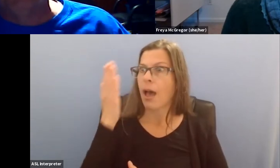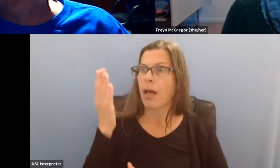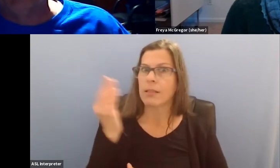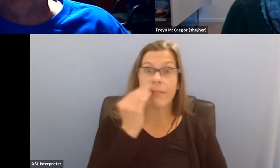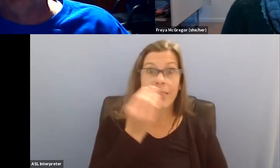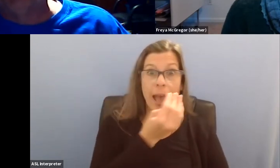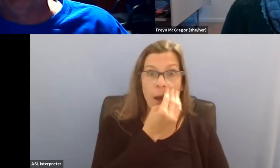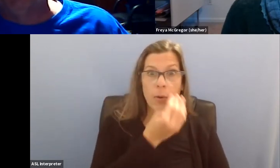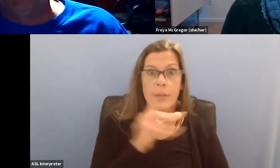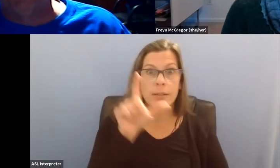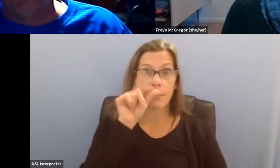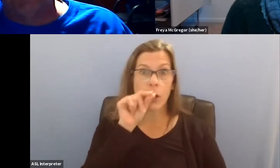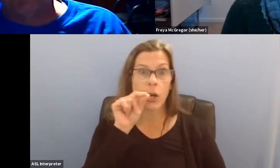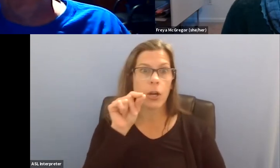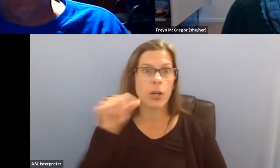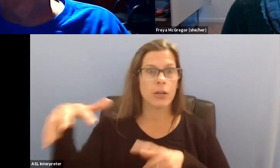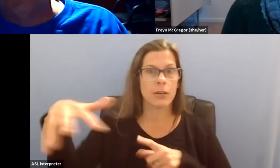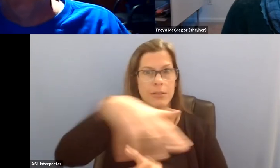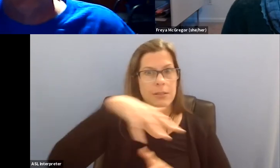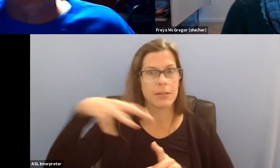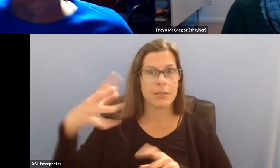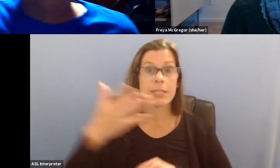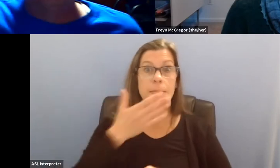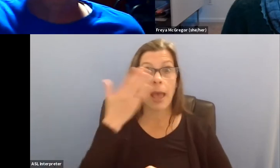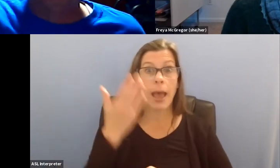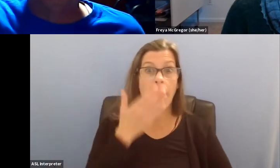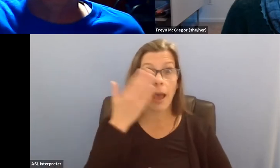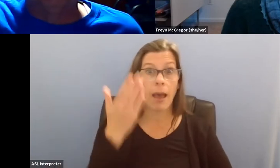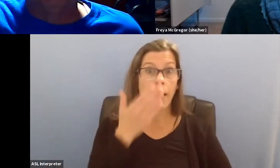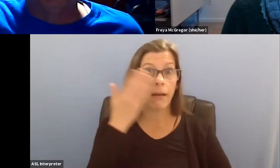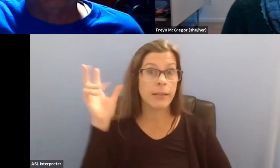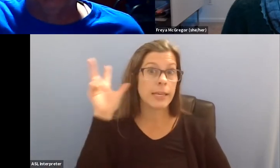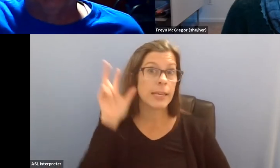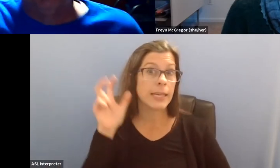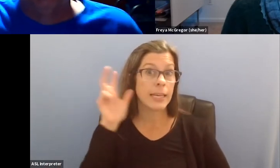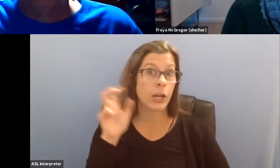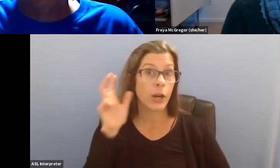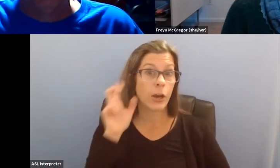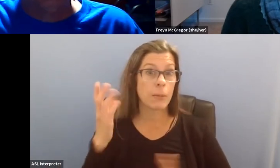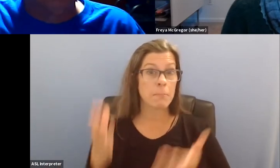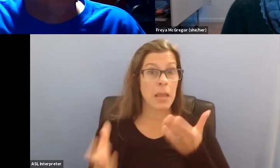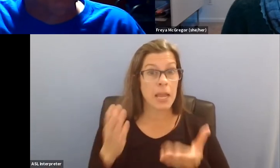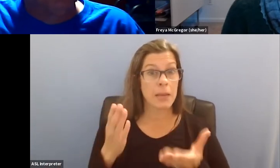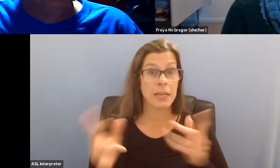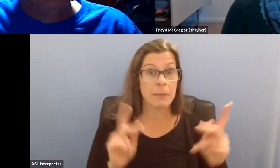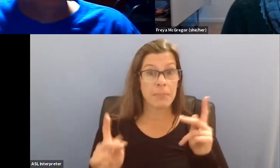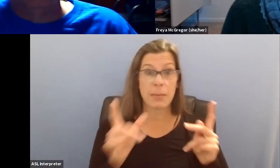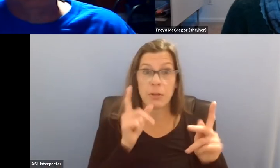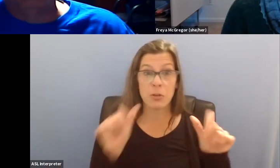from my sense of smell and my hearing sometimes than some people do who can see. So it's, um,